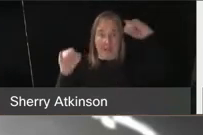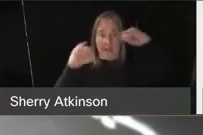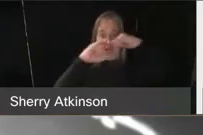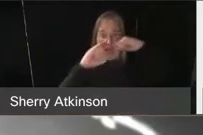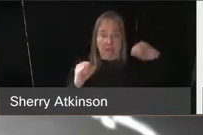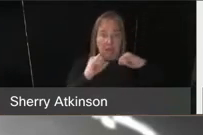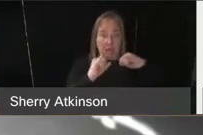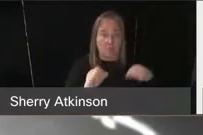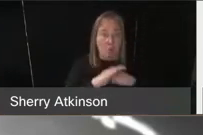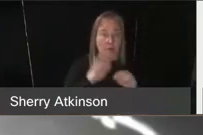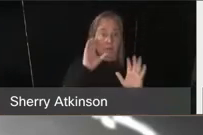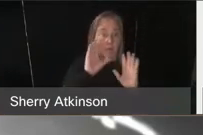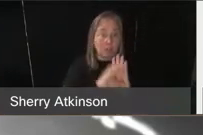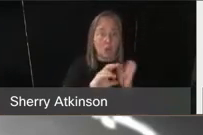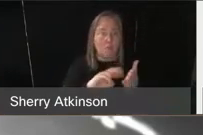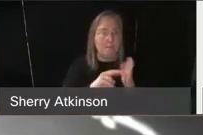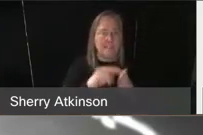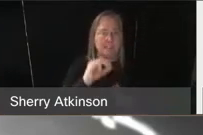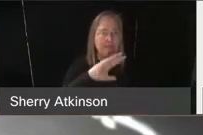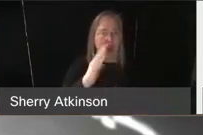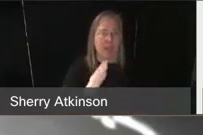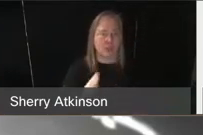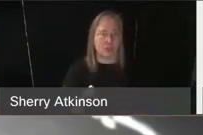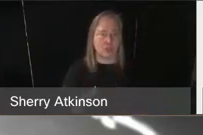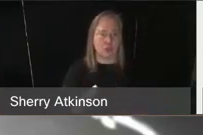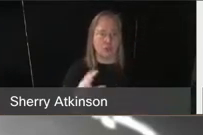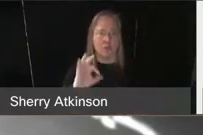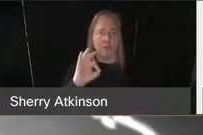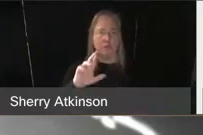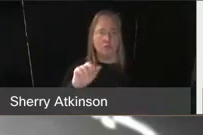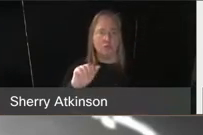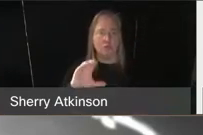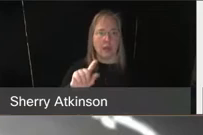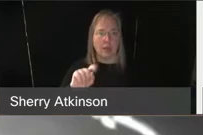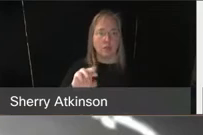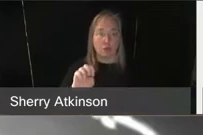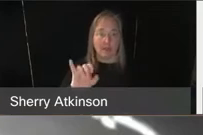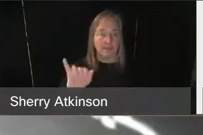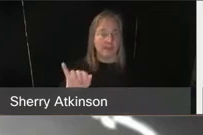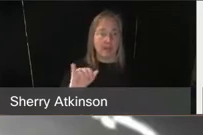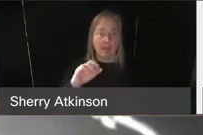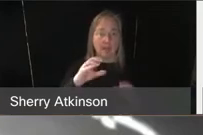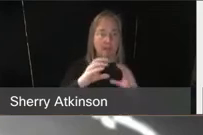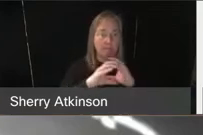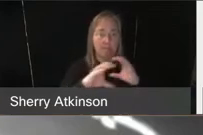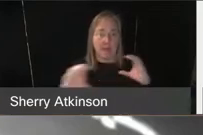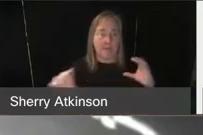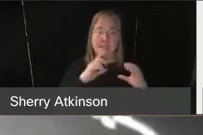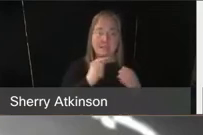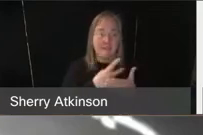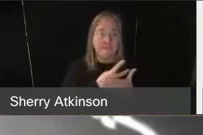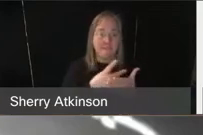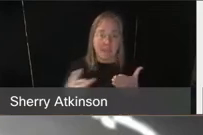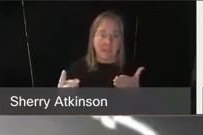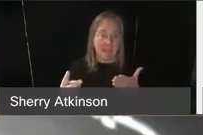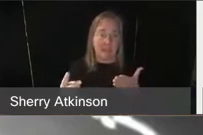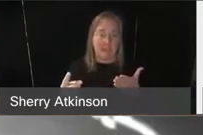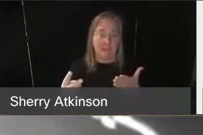it is some kind of a fracture. So this pipe is failing, or it's already failed, and it requires us to remove and replace this